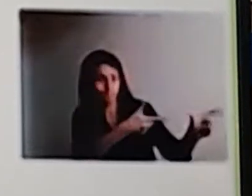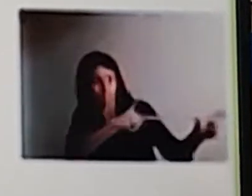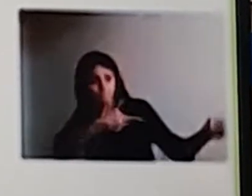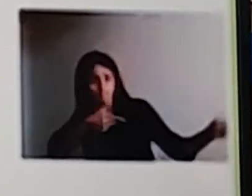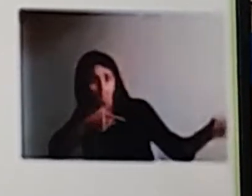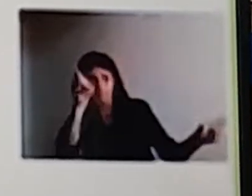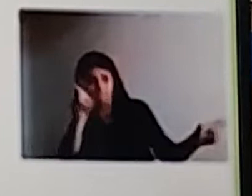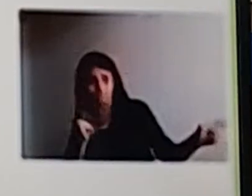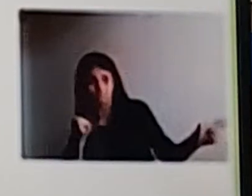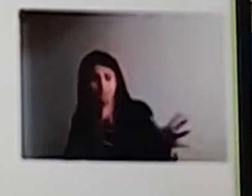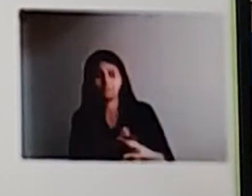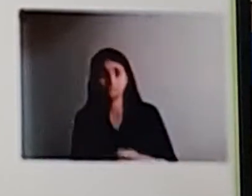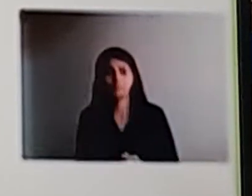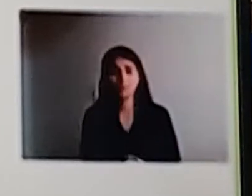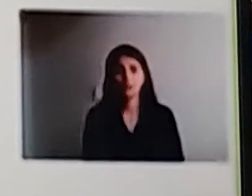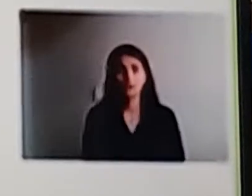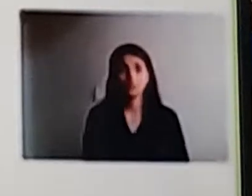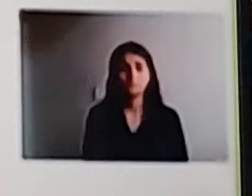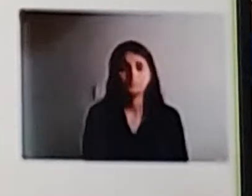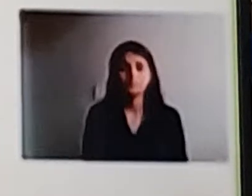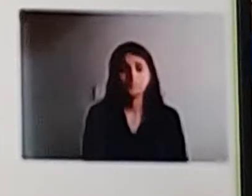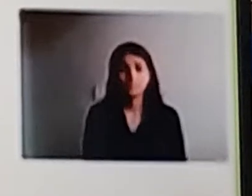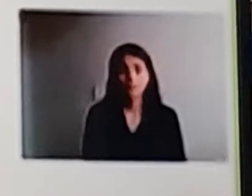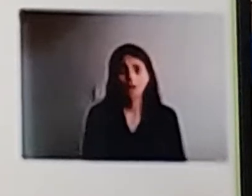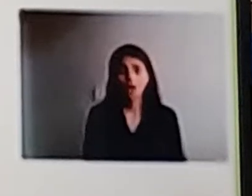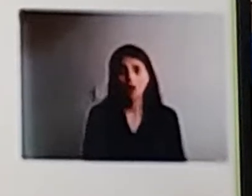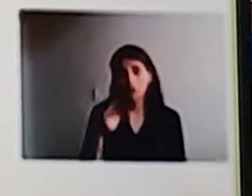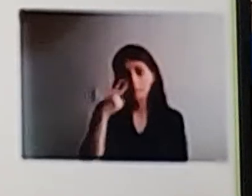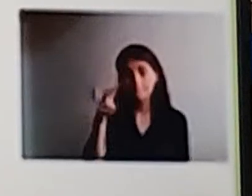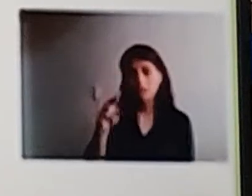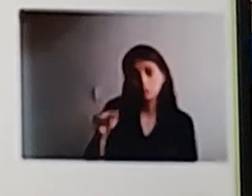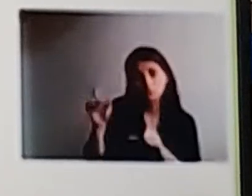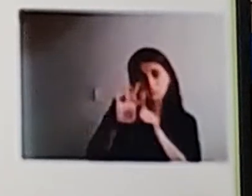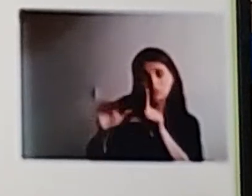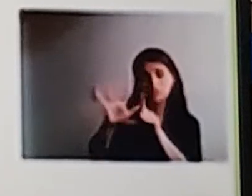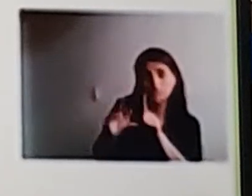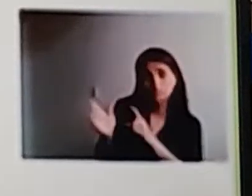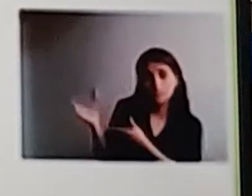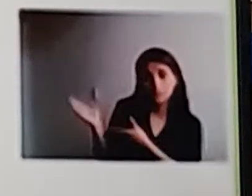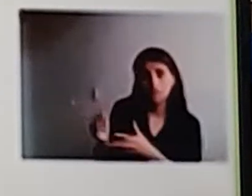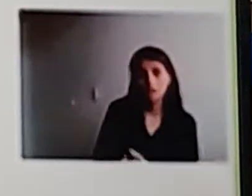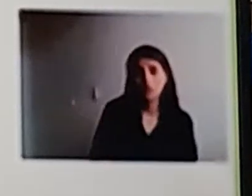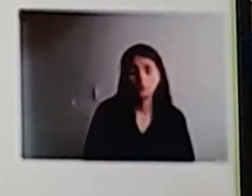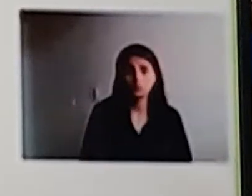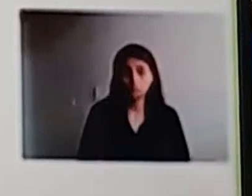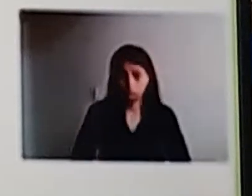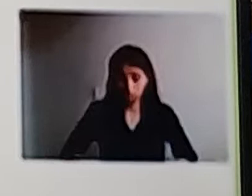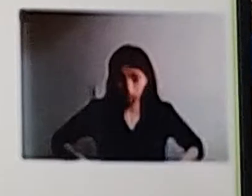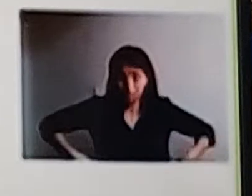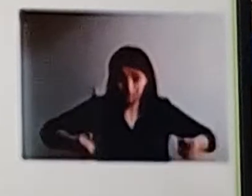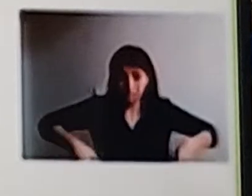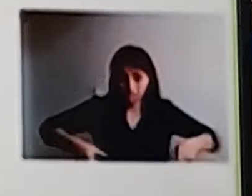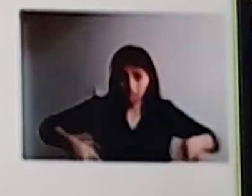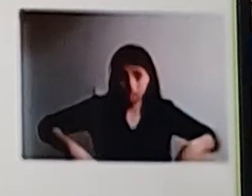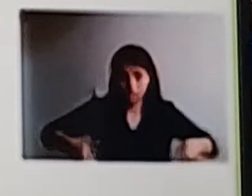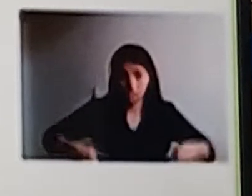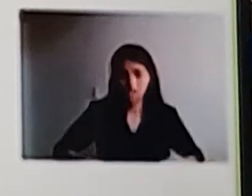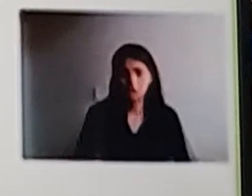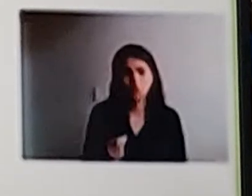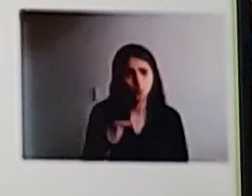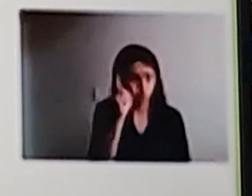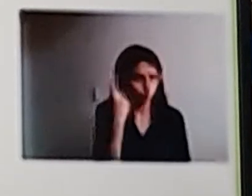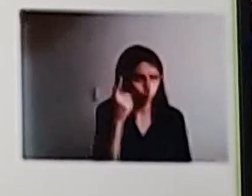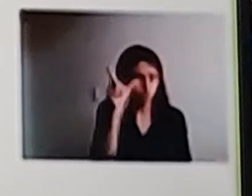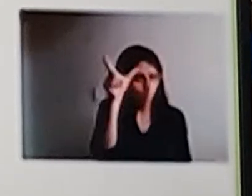in the reception. So if somebody need a wheelchair to use, during his visit to the organization,